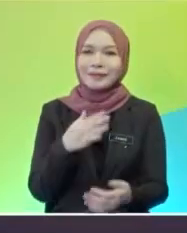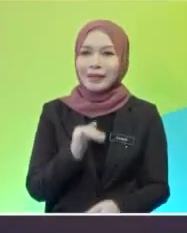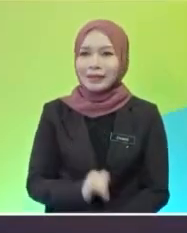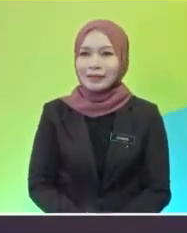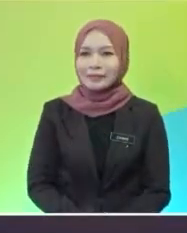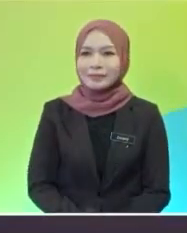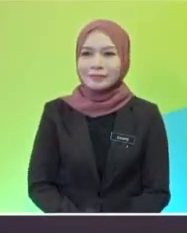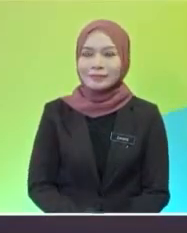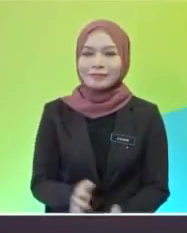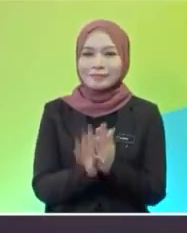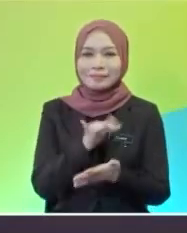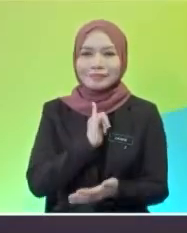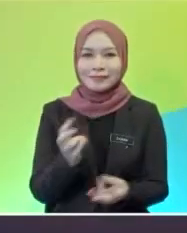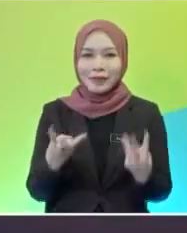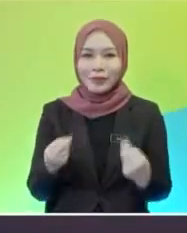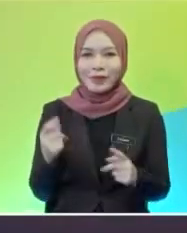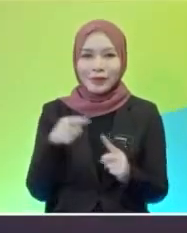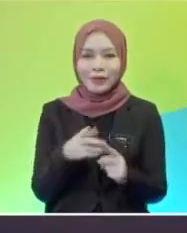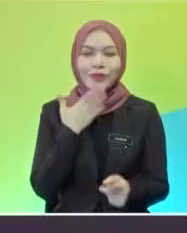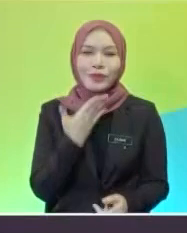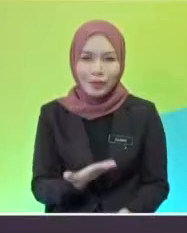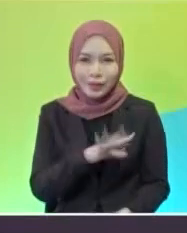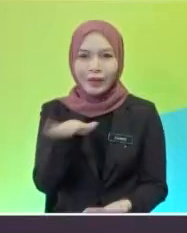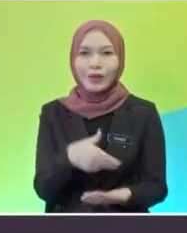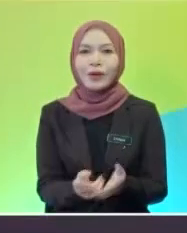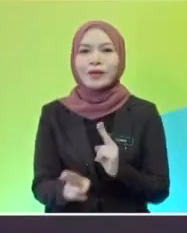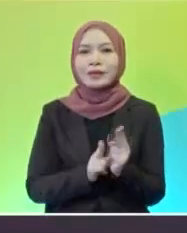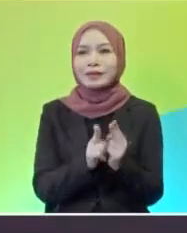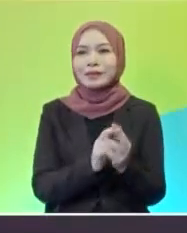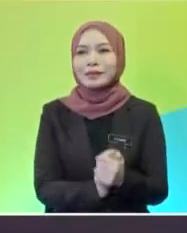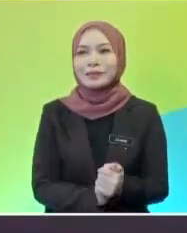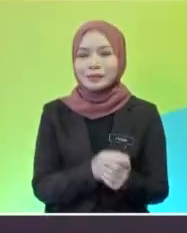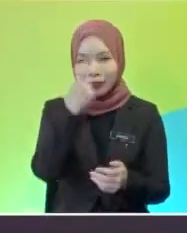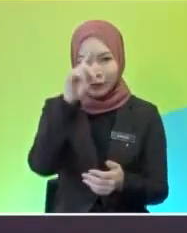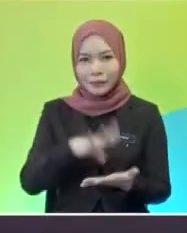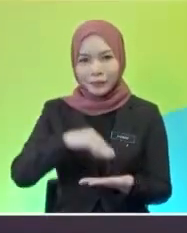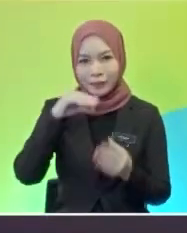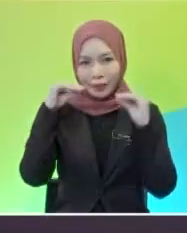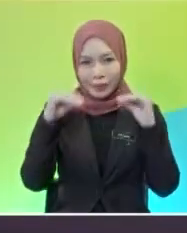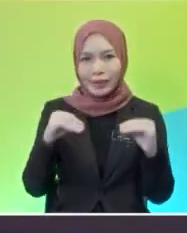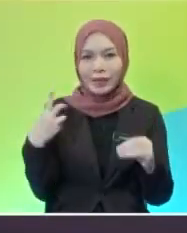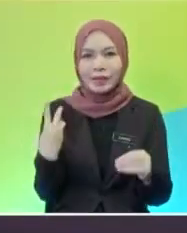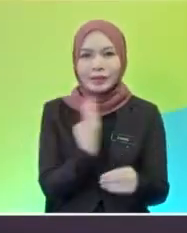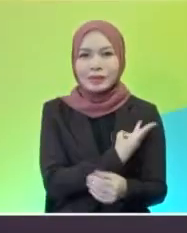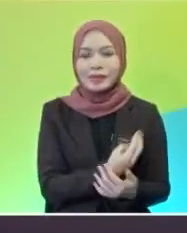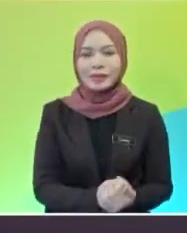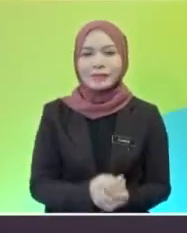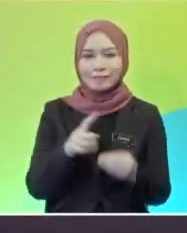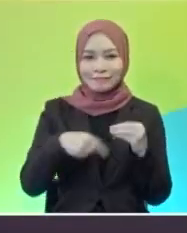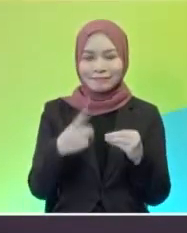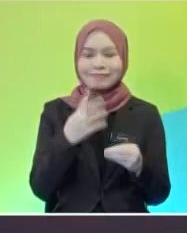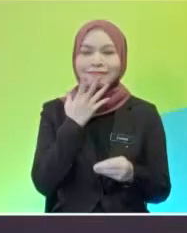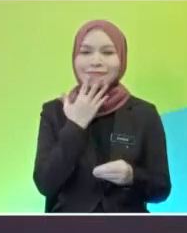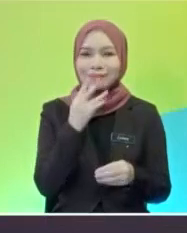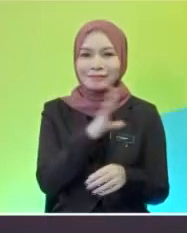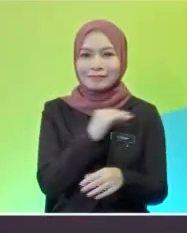beautiful teacher, Rahmah. Thank you so much for all the effort that you have put into teaching us about shapes and colors. So people at home,